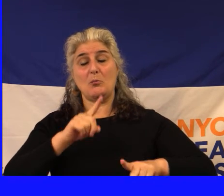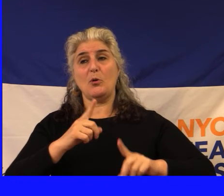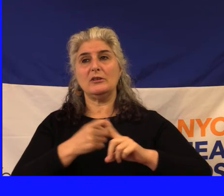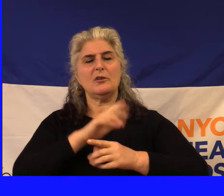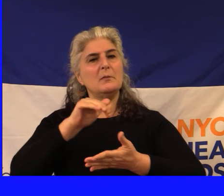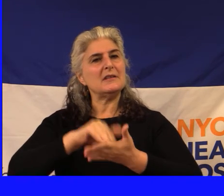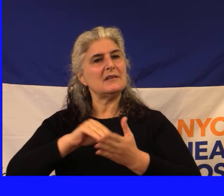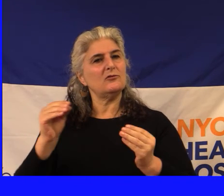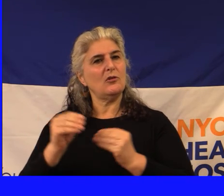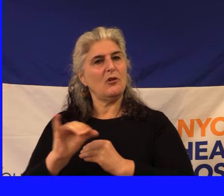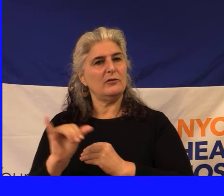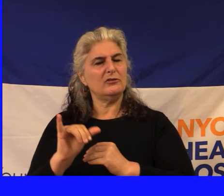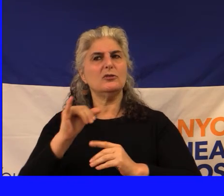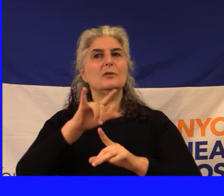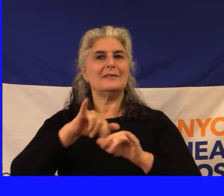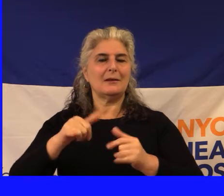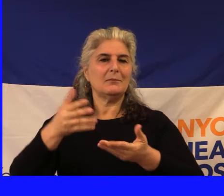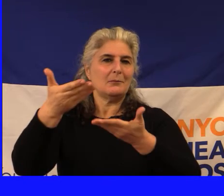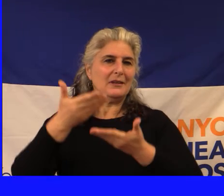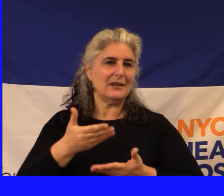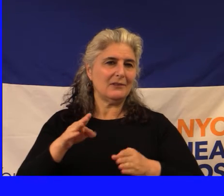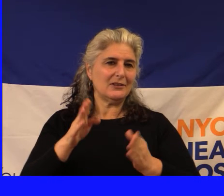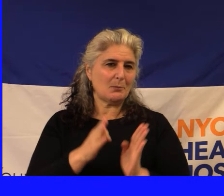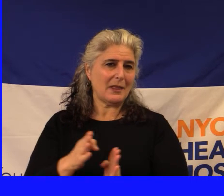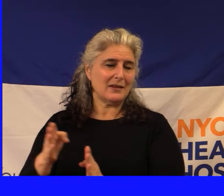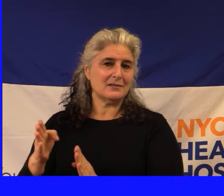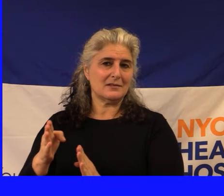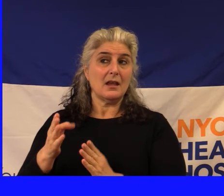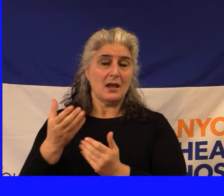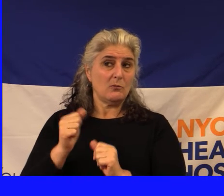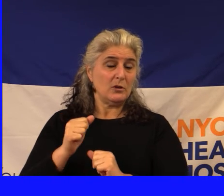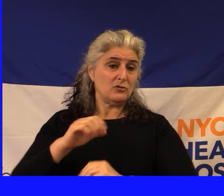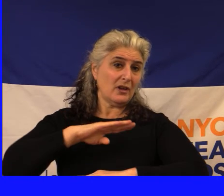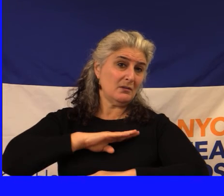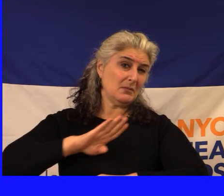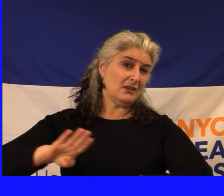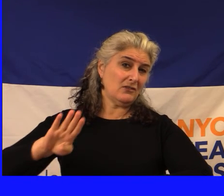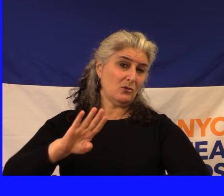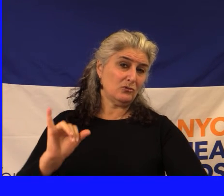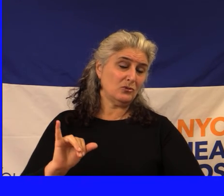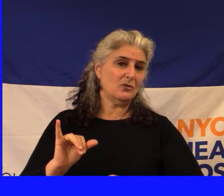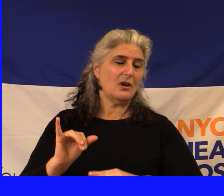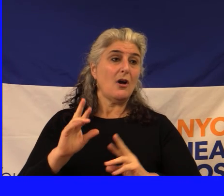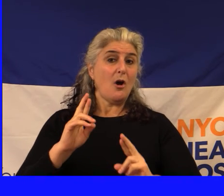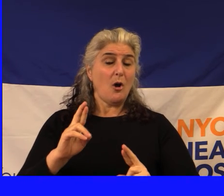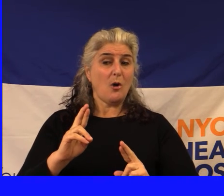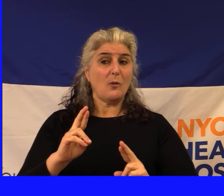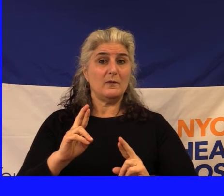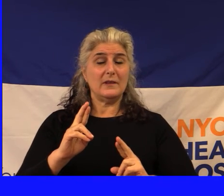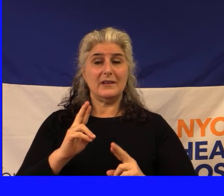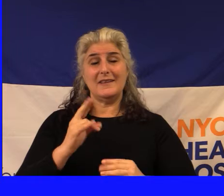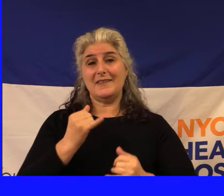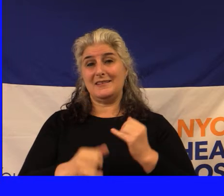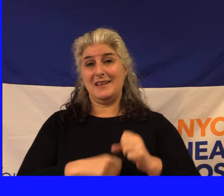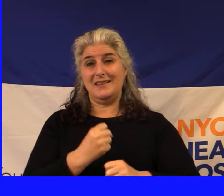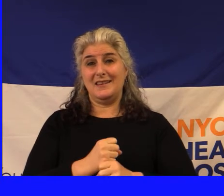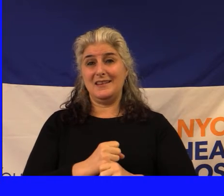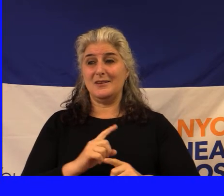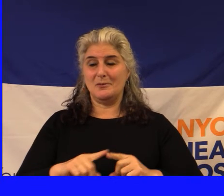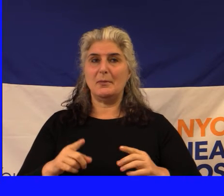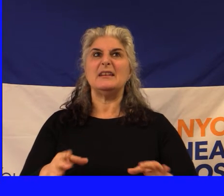as the plans, and do our best to meet these. Hopefully throughout the year, but definitely at the end of the year.